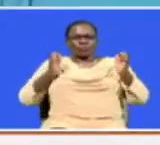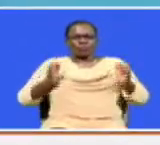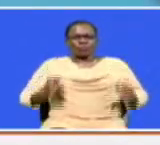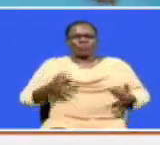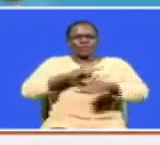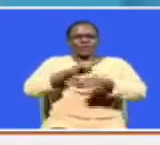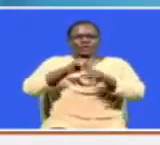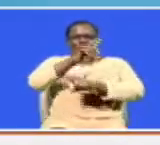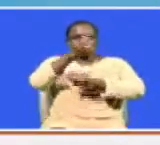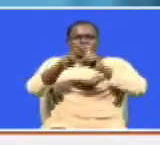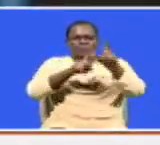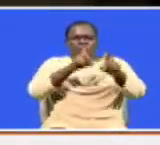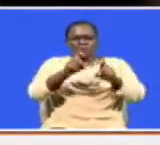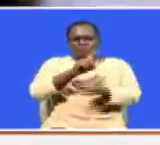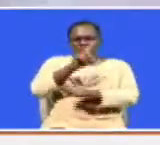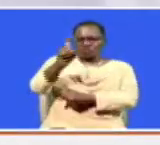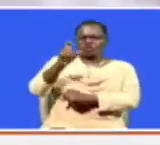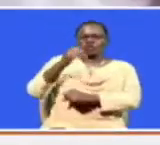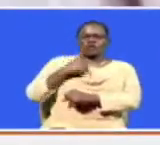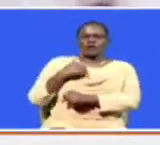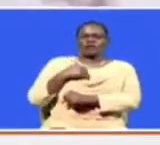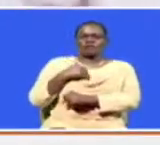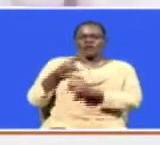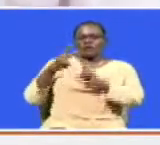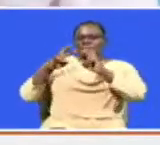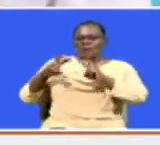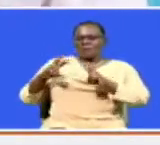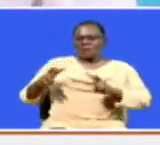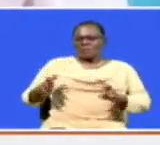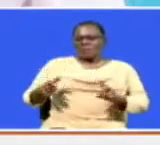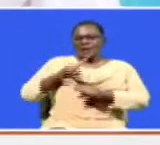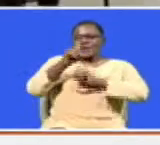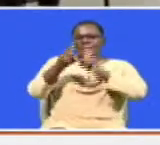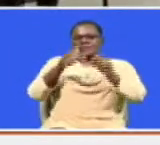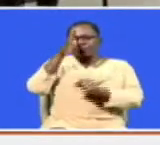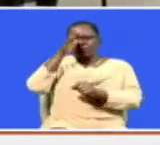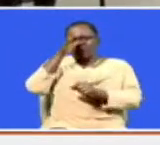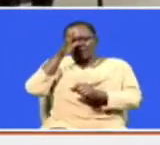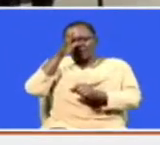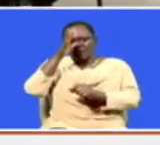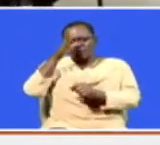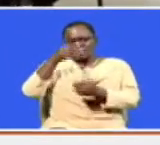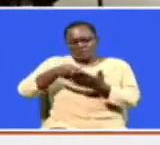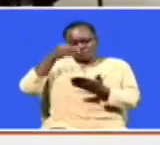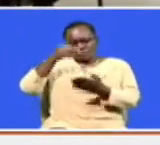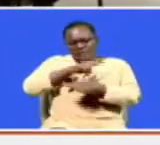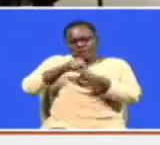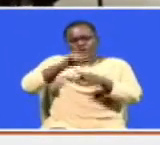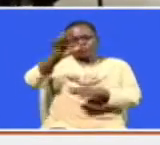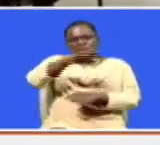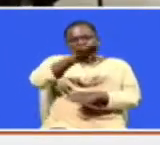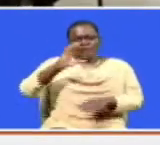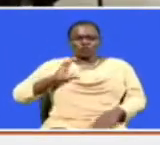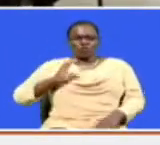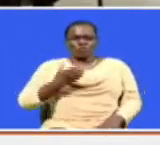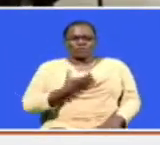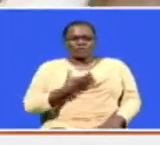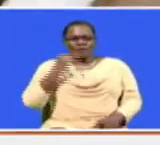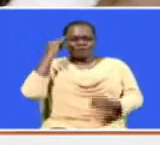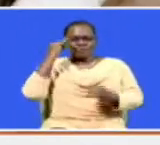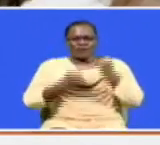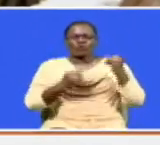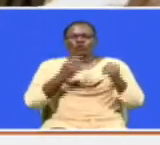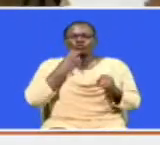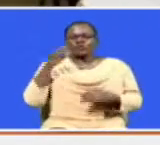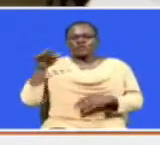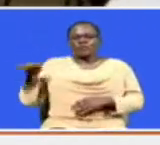national exams are put into question. Investigations into exams cheating by the Education National Assembly entered its final leg Tuesday